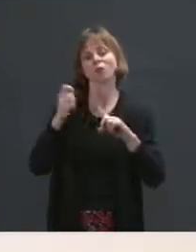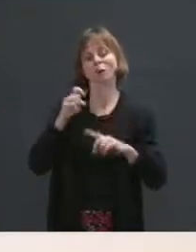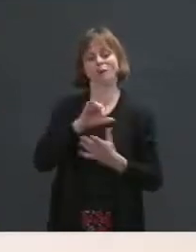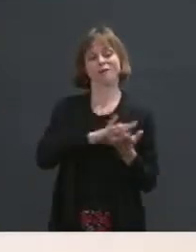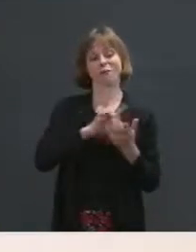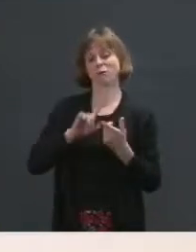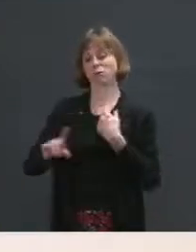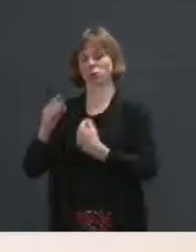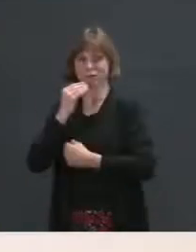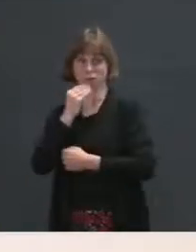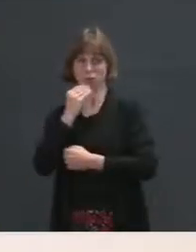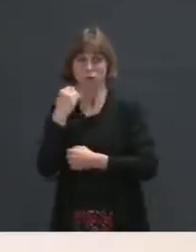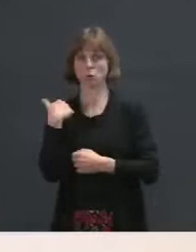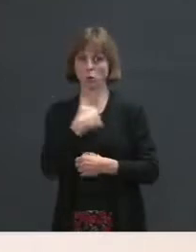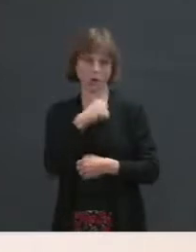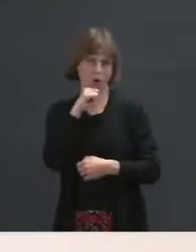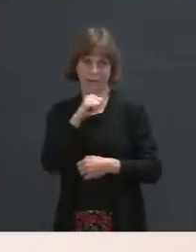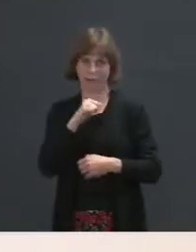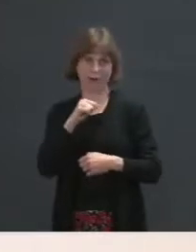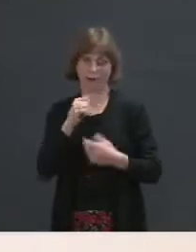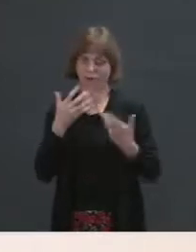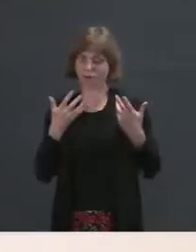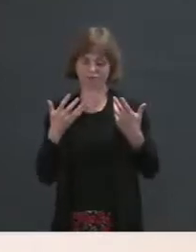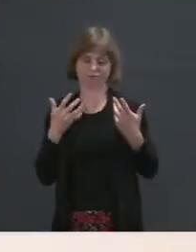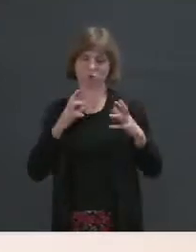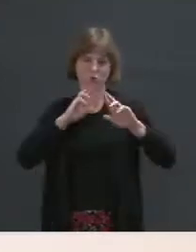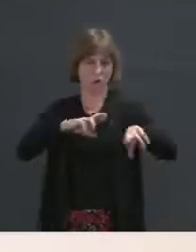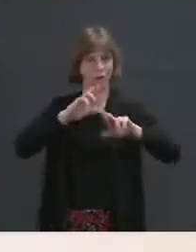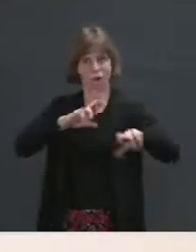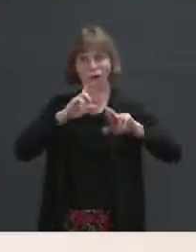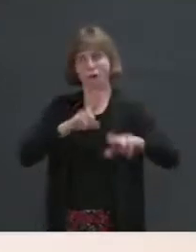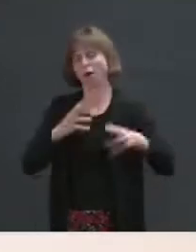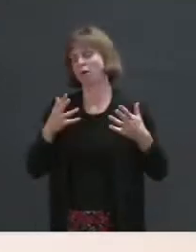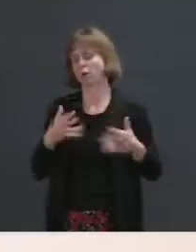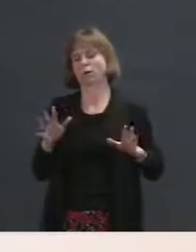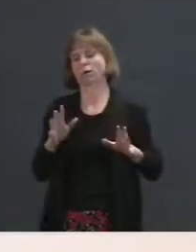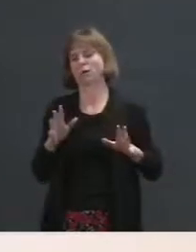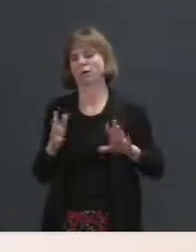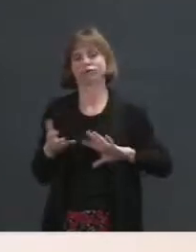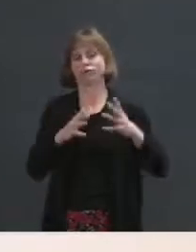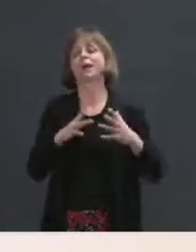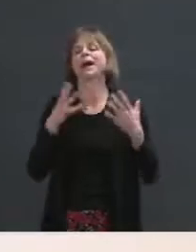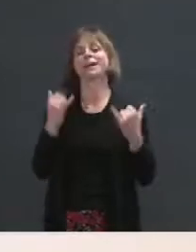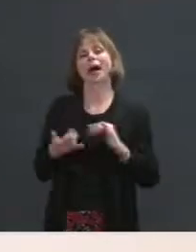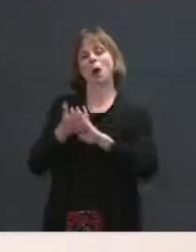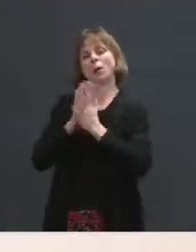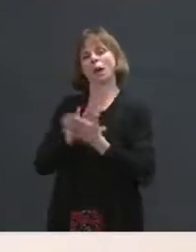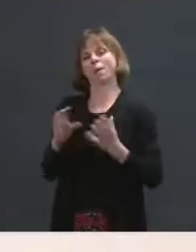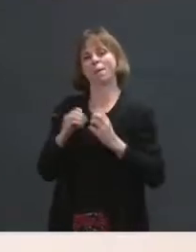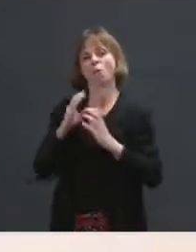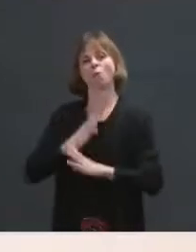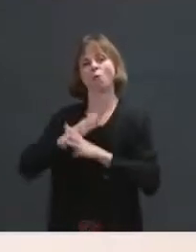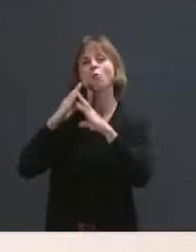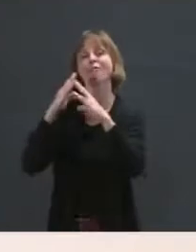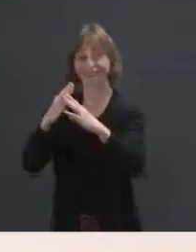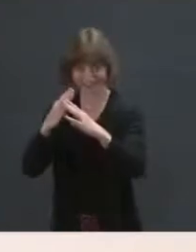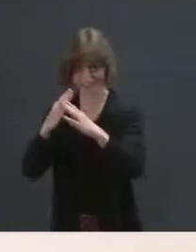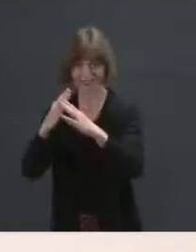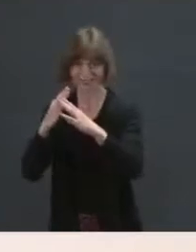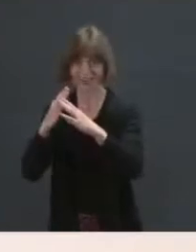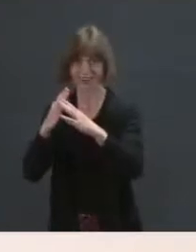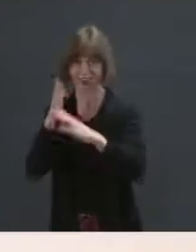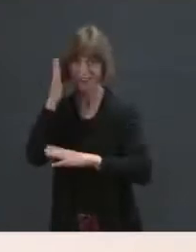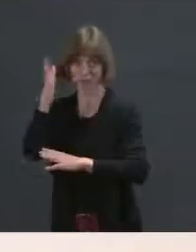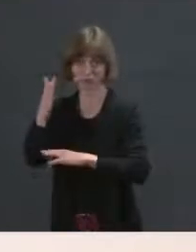get out of the business of reacting to supply chain crises as they arise and get into the business of preventing future supply chain